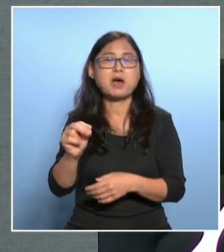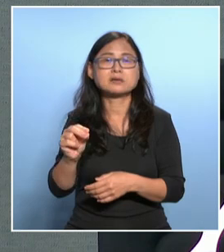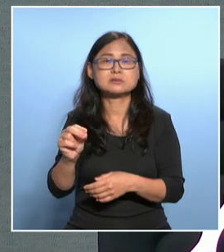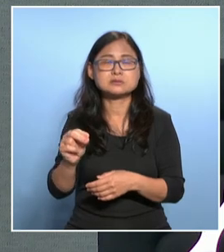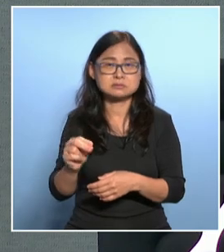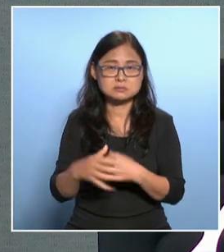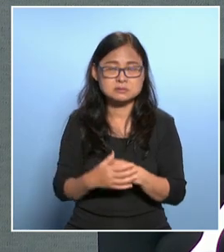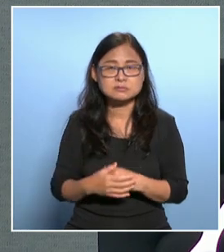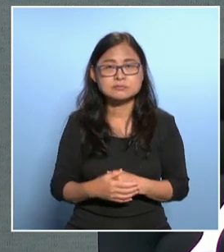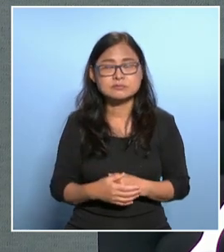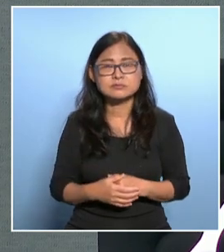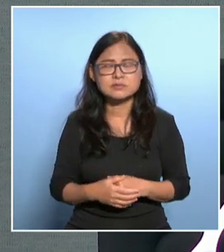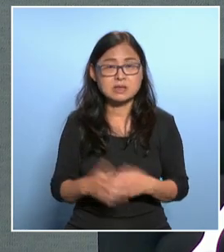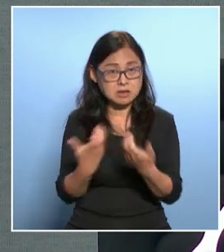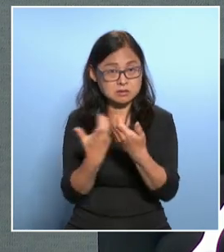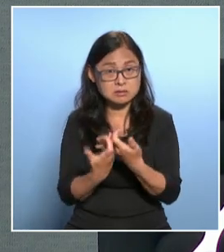are